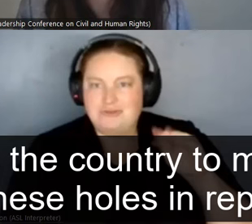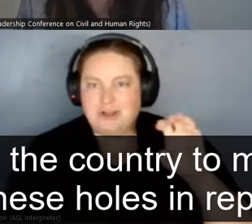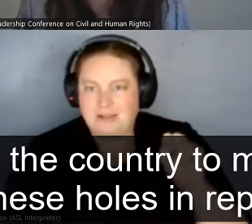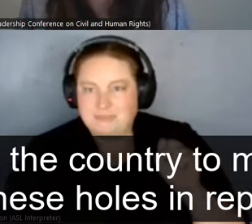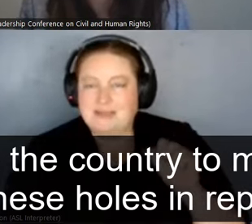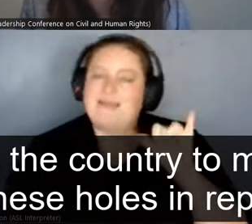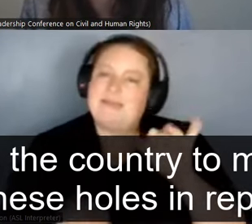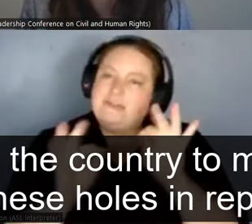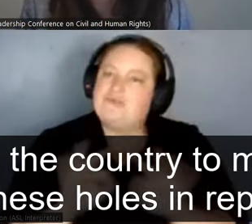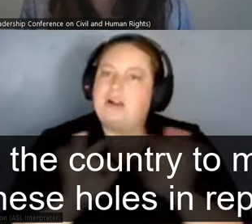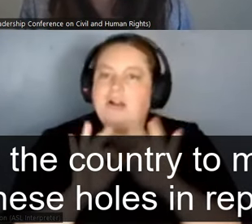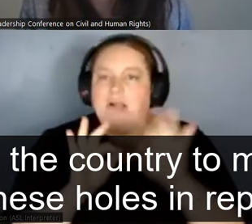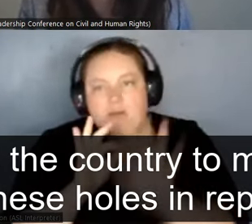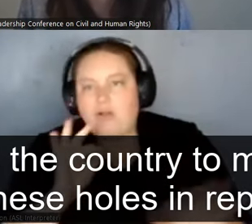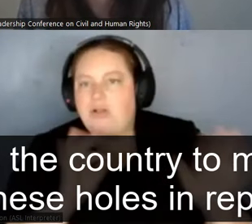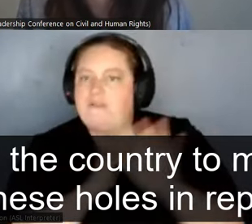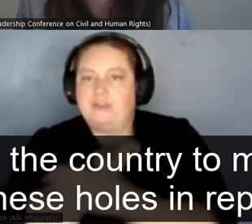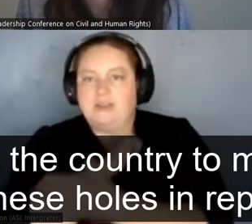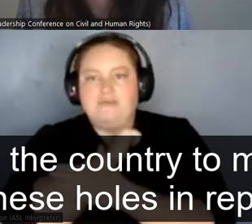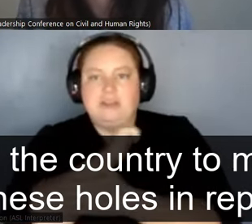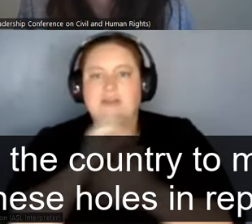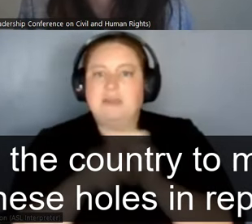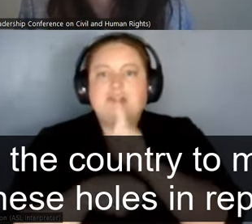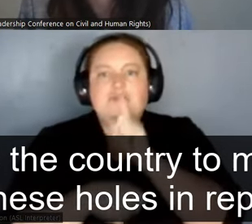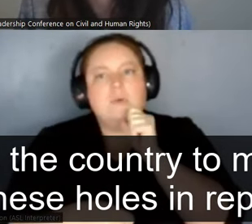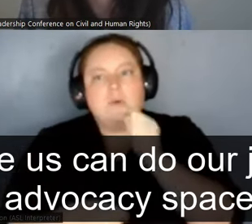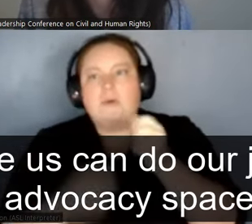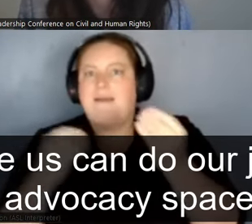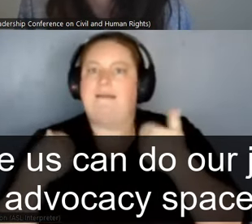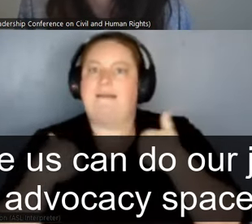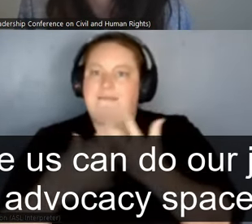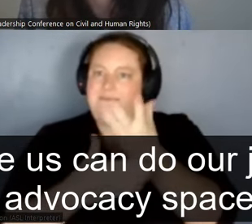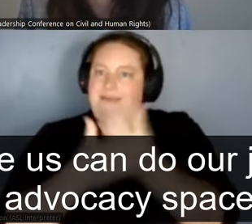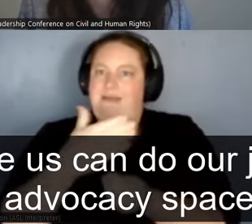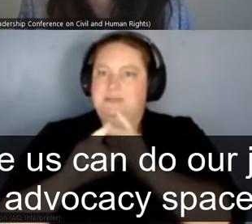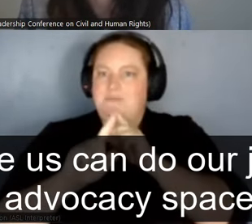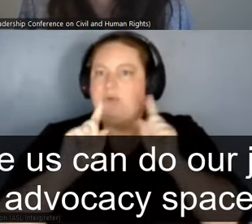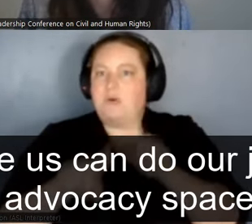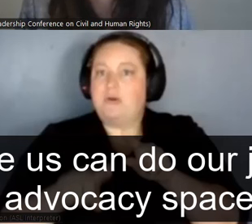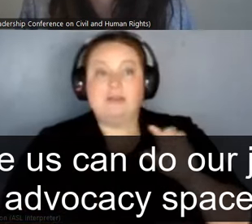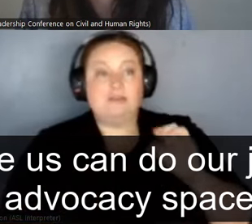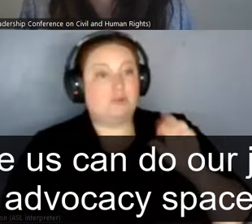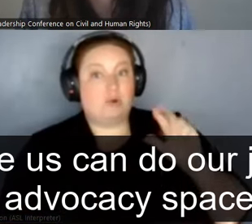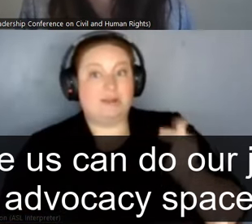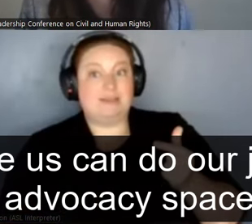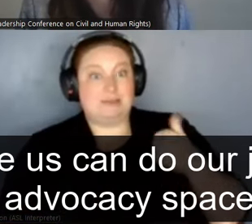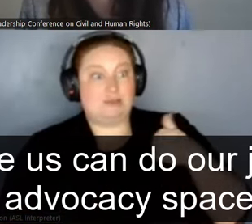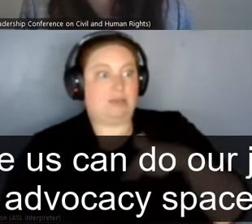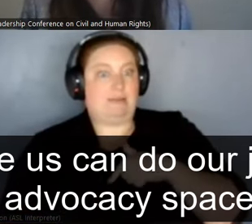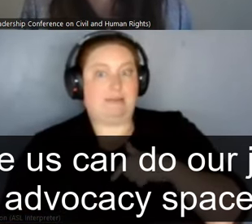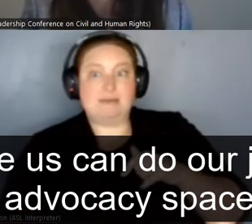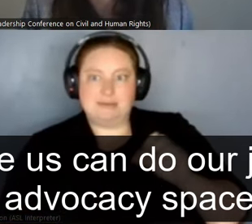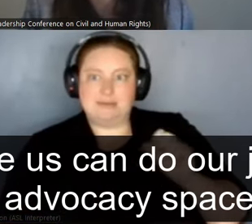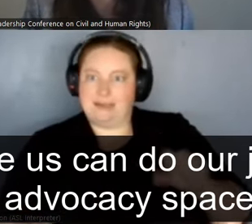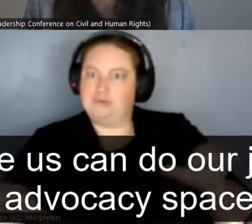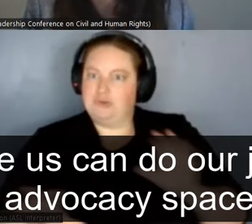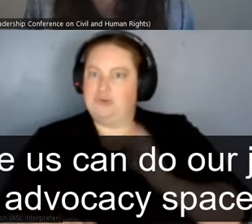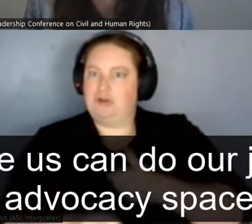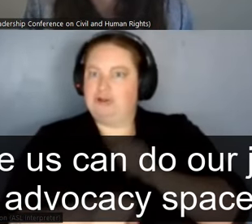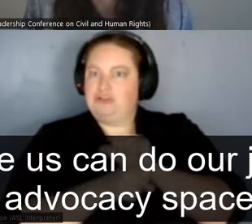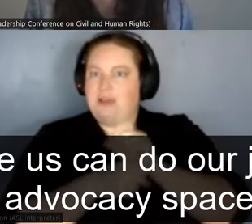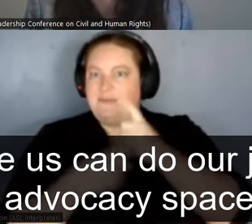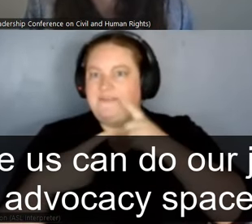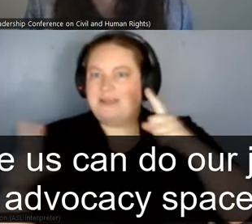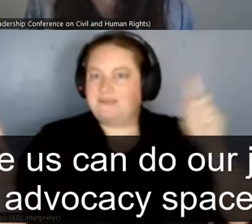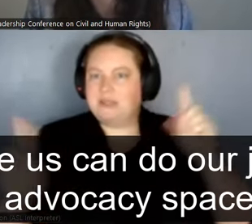the country to make sure that we don't have these holes in reporting so that organizations like us can do our job effectively, especially in the